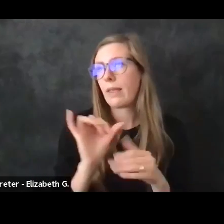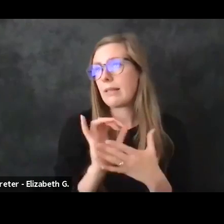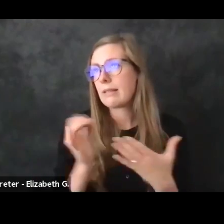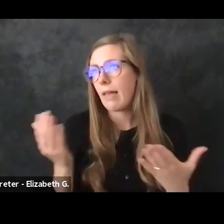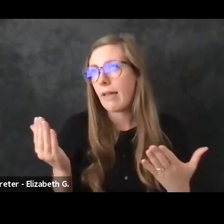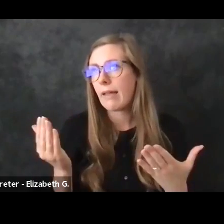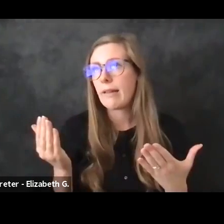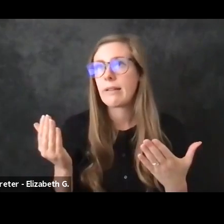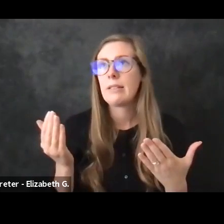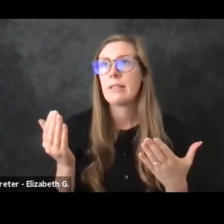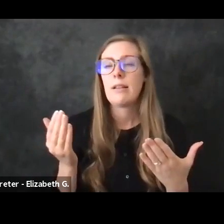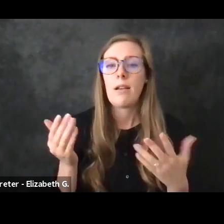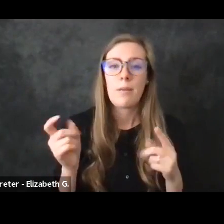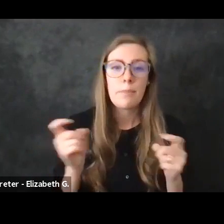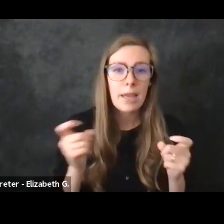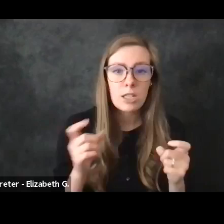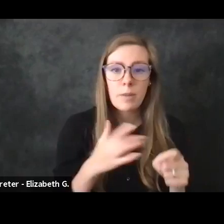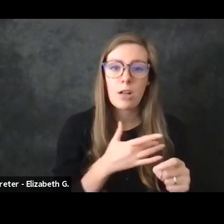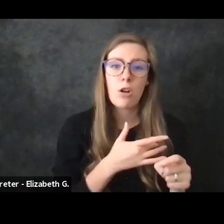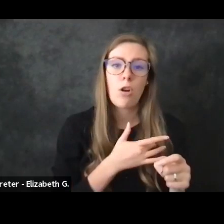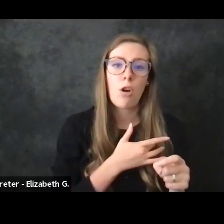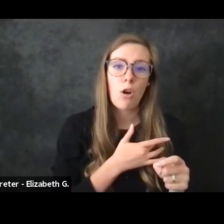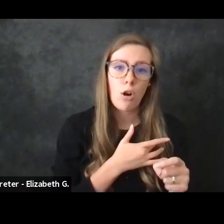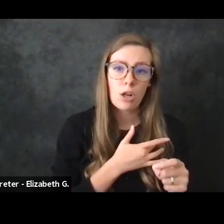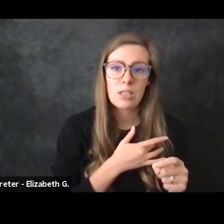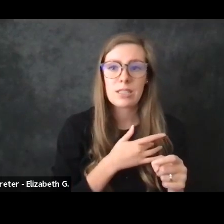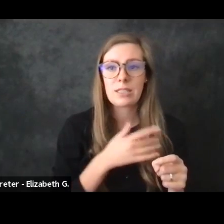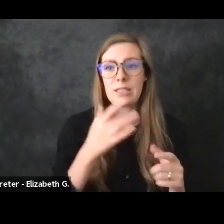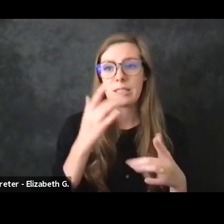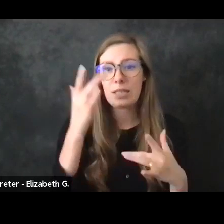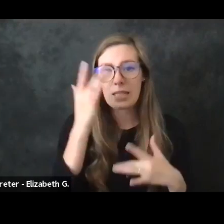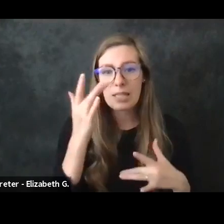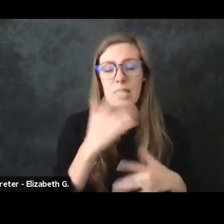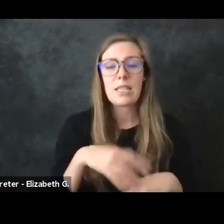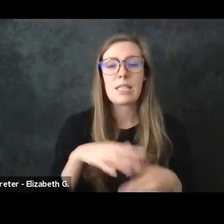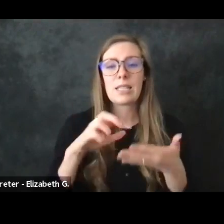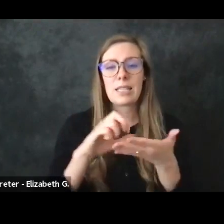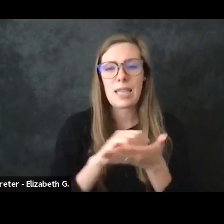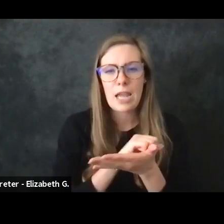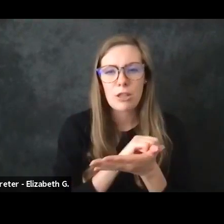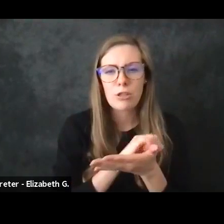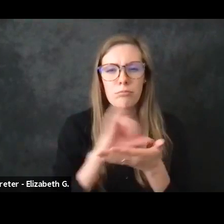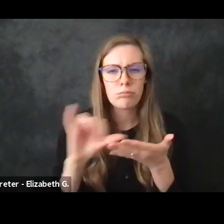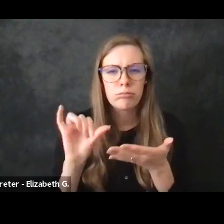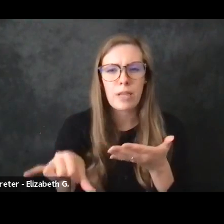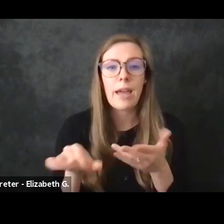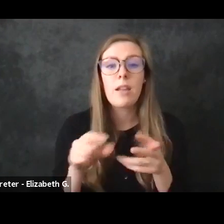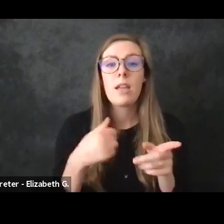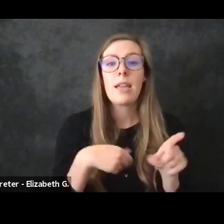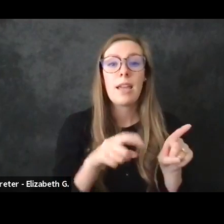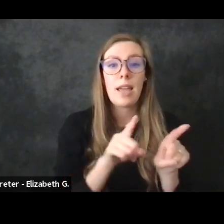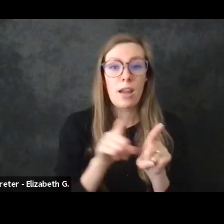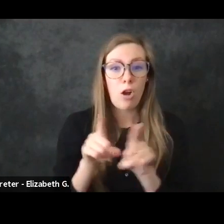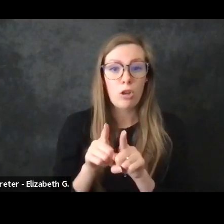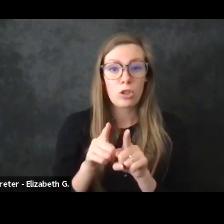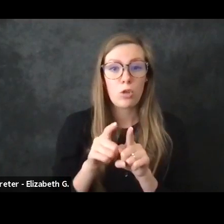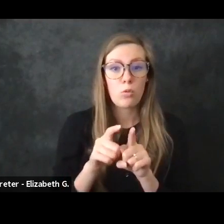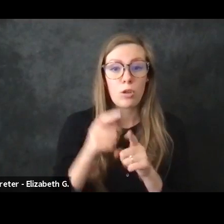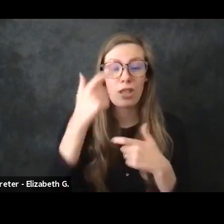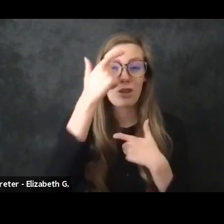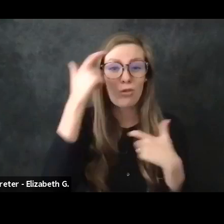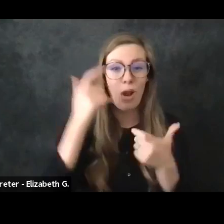management of heart disease, cancer, and Santa Rosa Memorial Hospital is also the trauma center in the